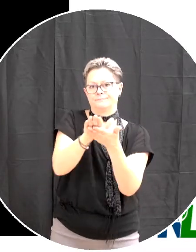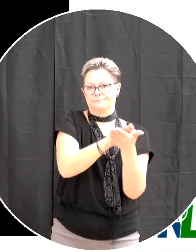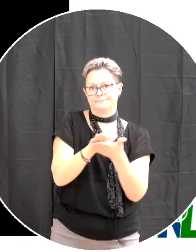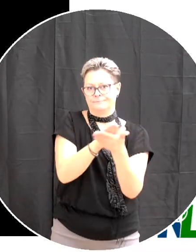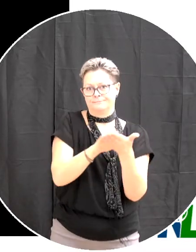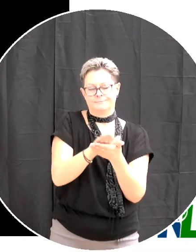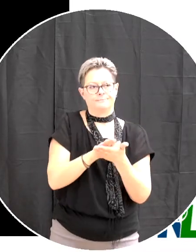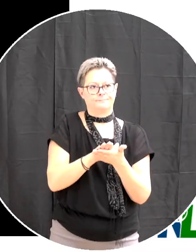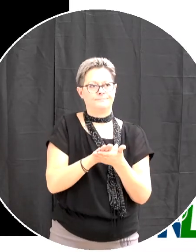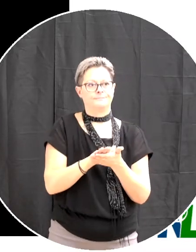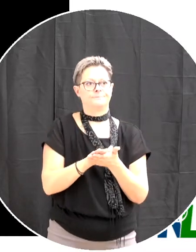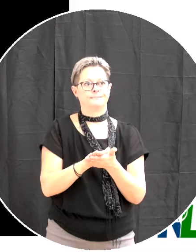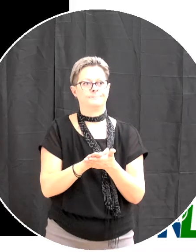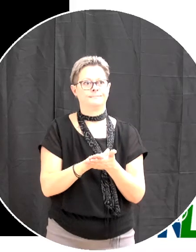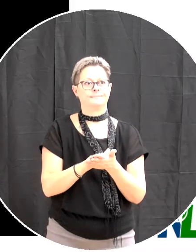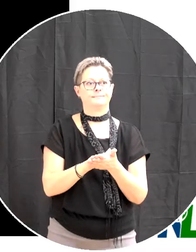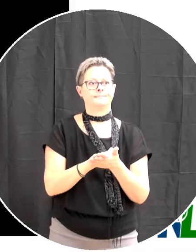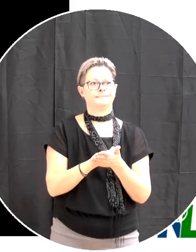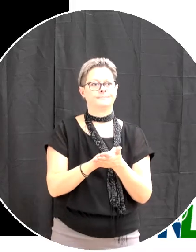And fill your bottle.